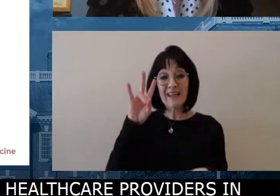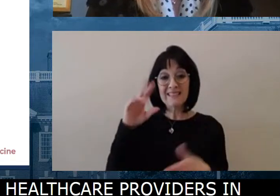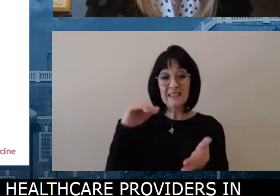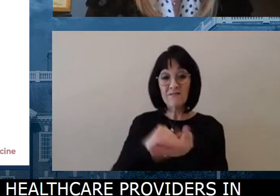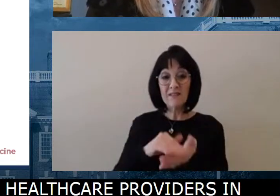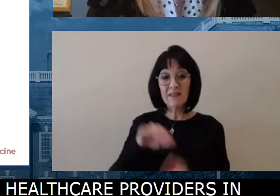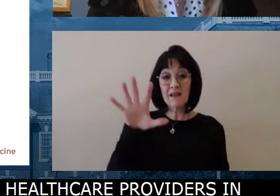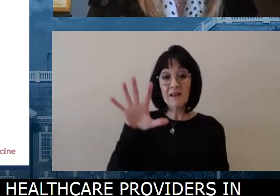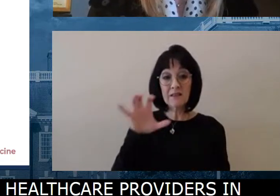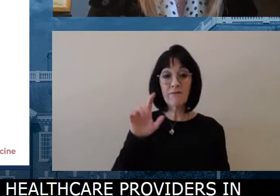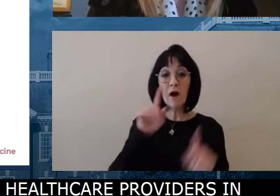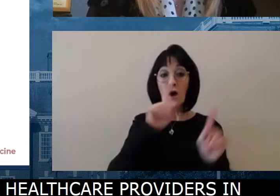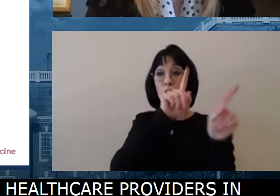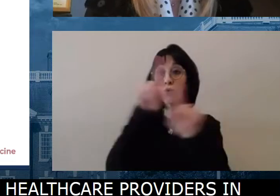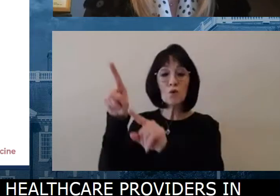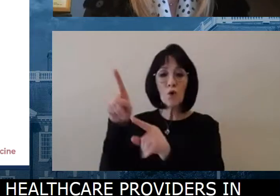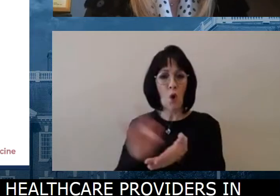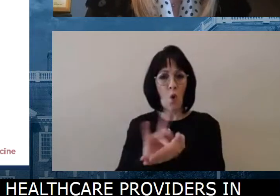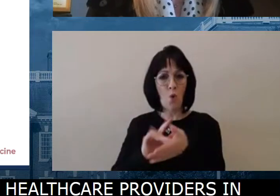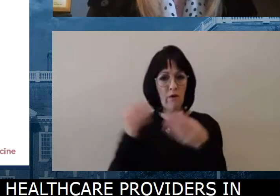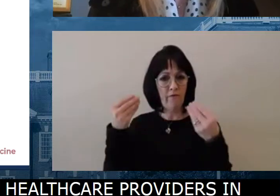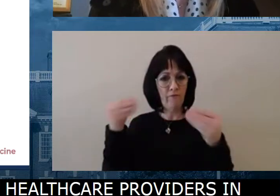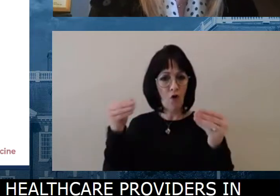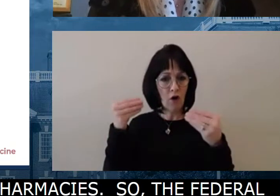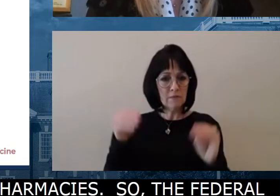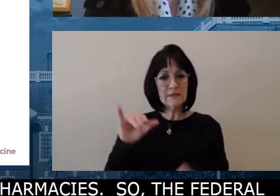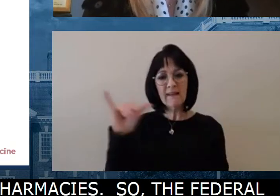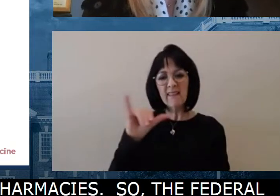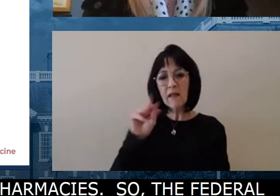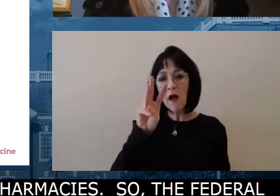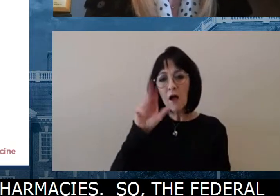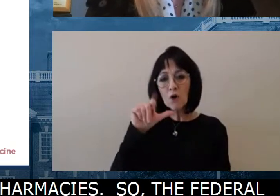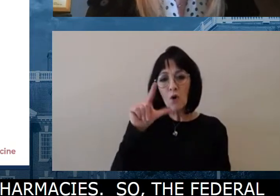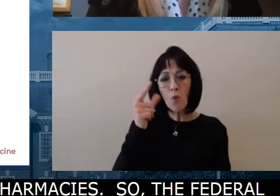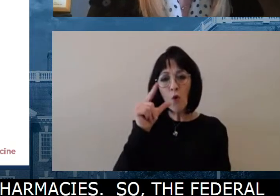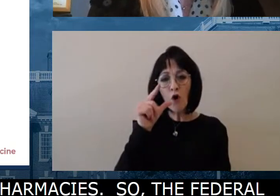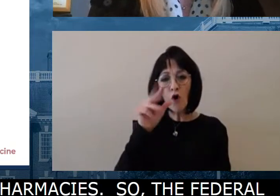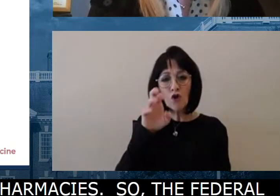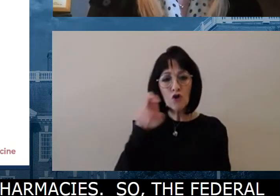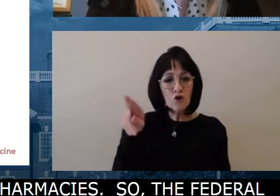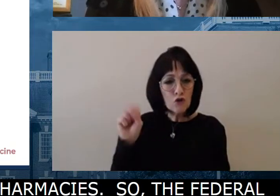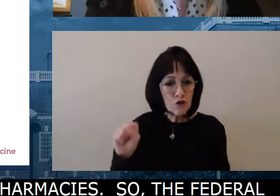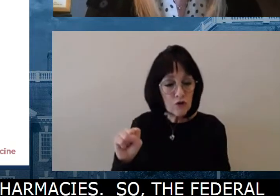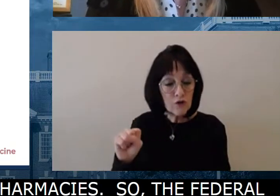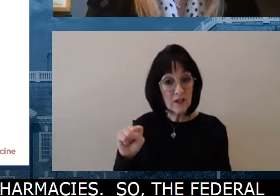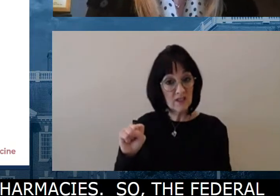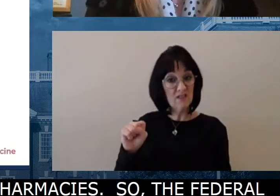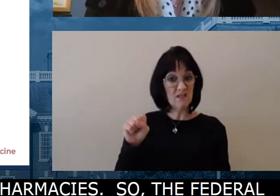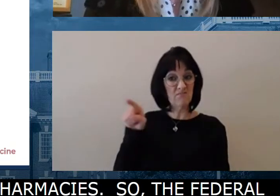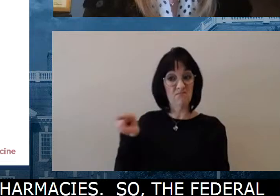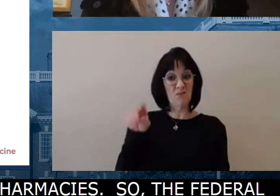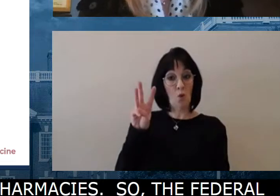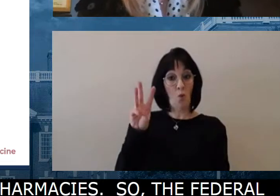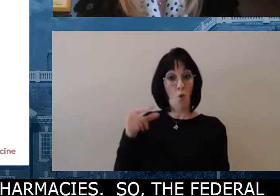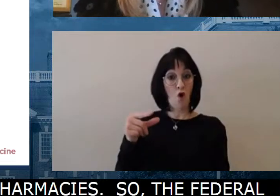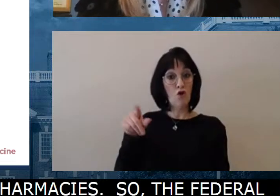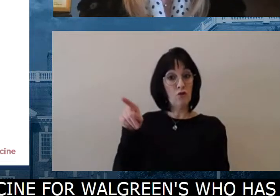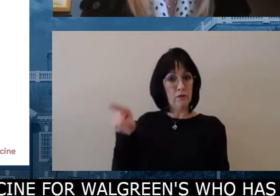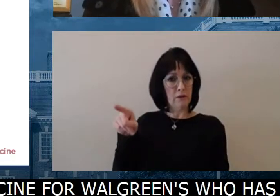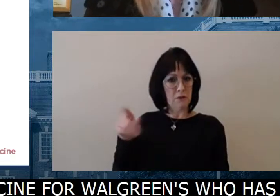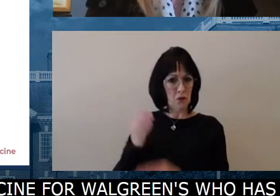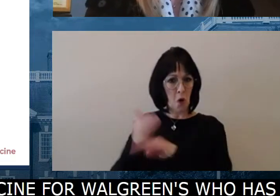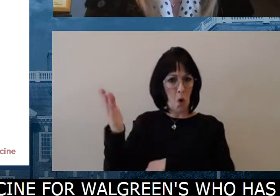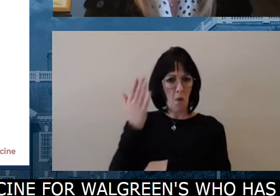program provides vaccine for Walgreens, who has received over 15,000 doses